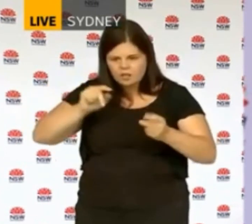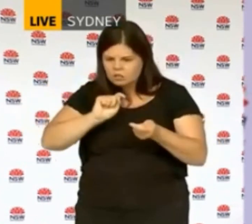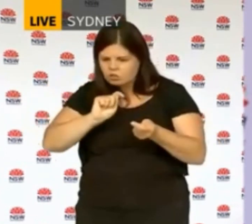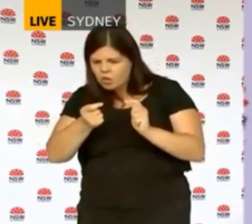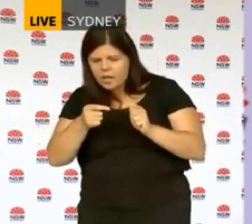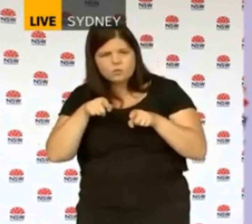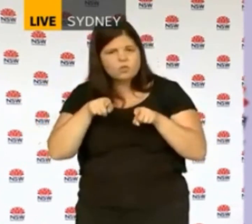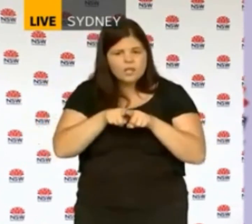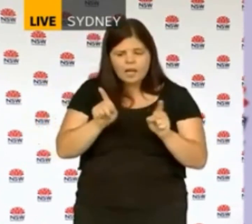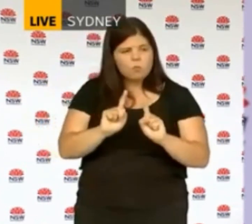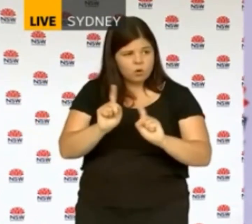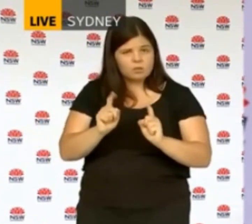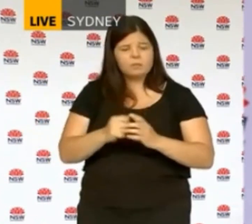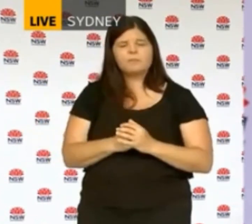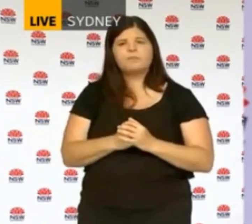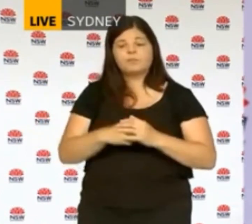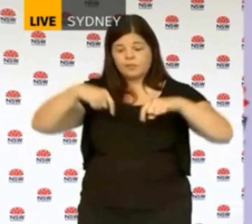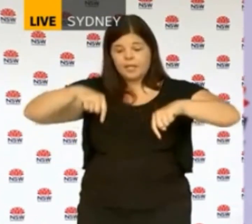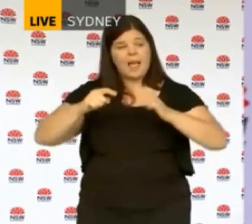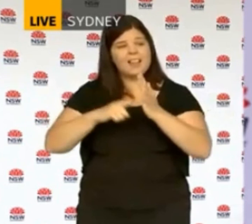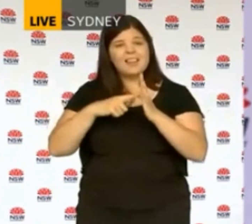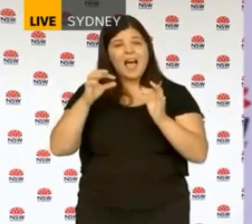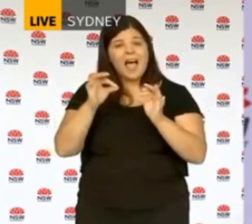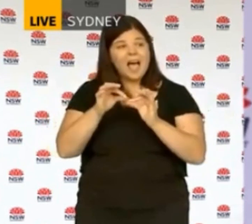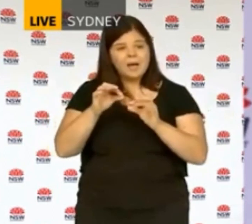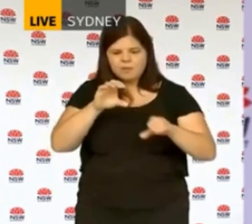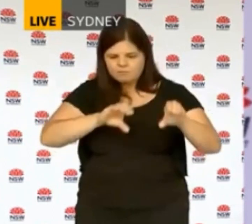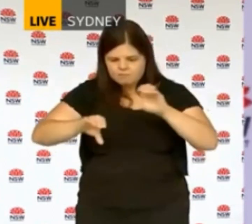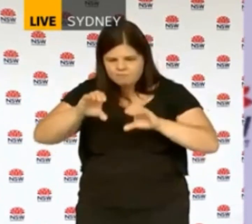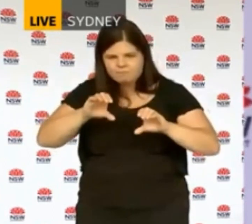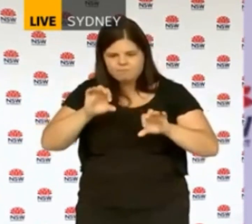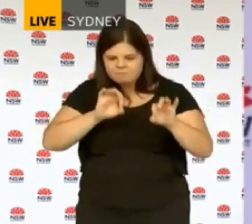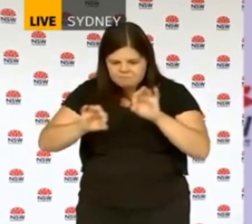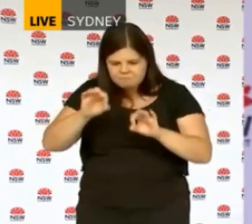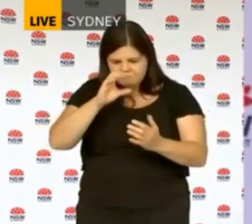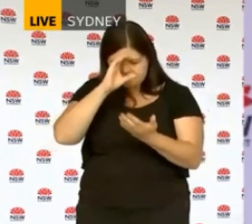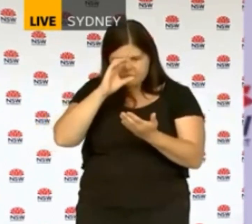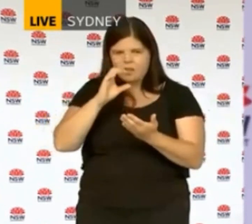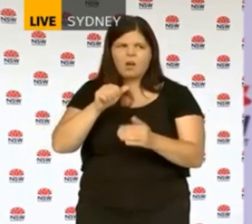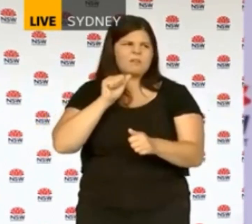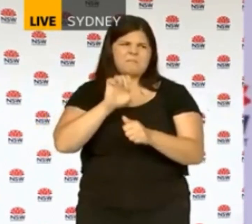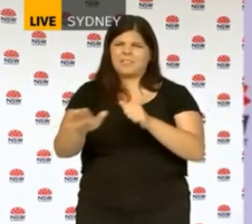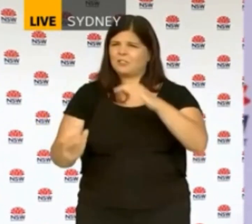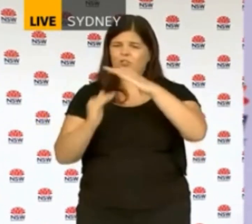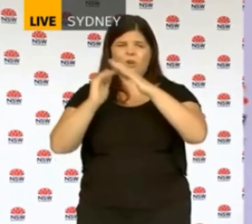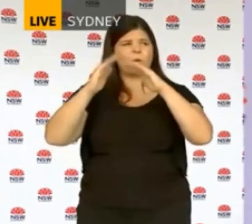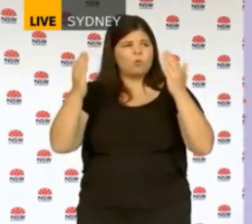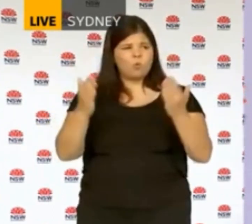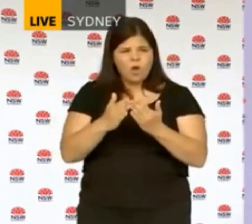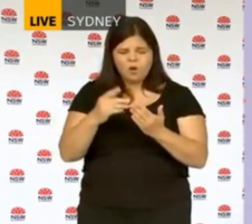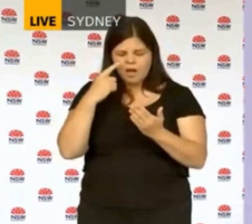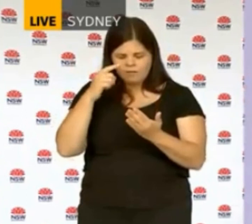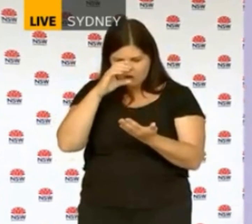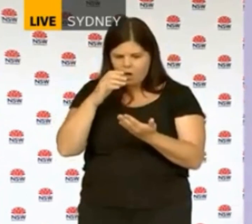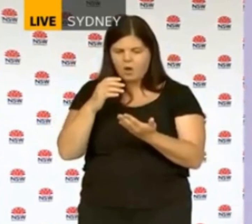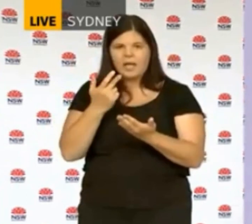is quite timely. Those laboratory virologists are amongst the best in the world experts, and they will